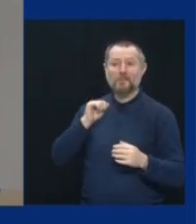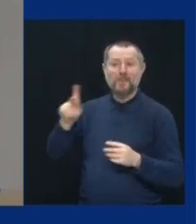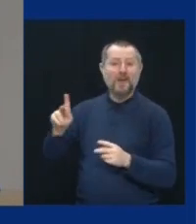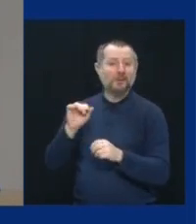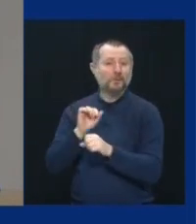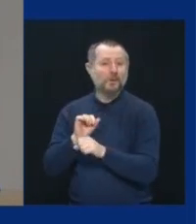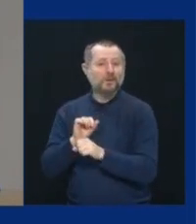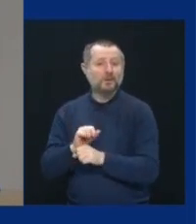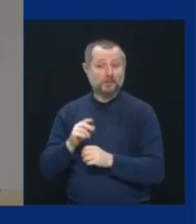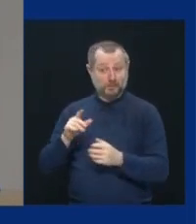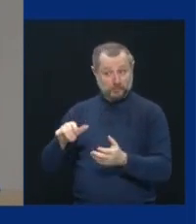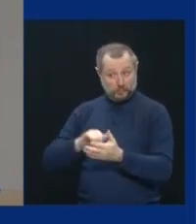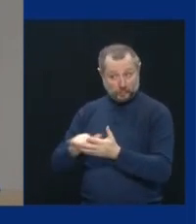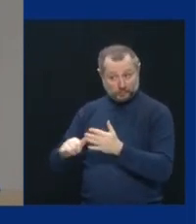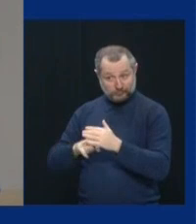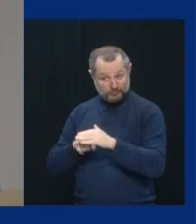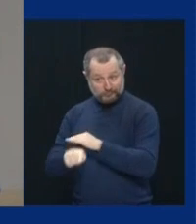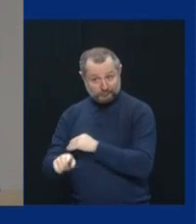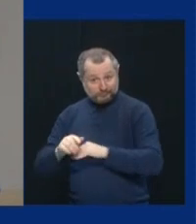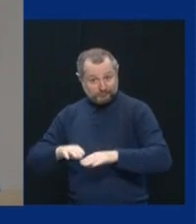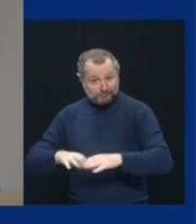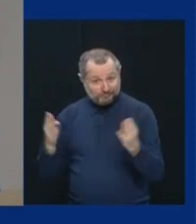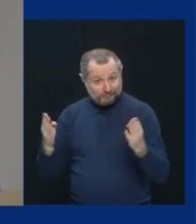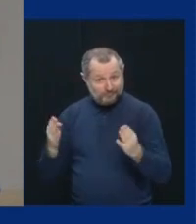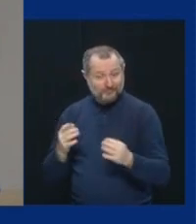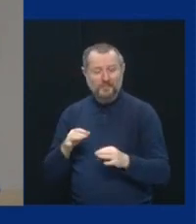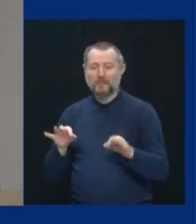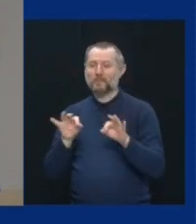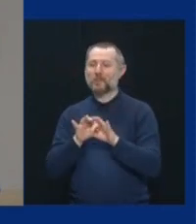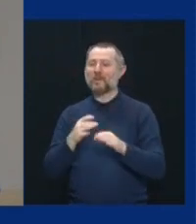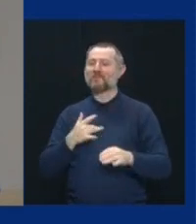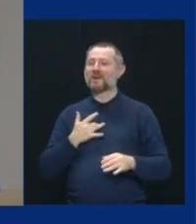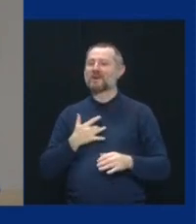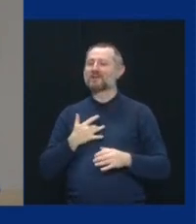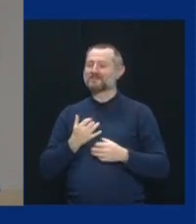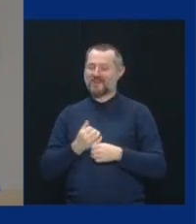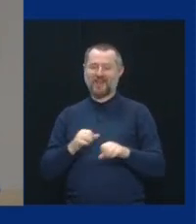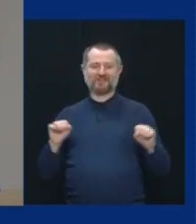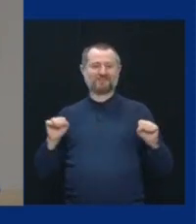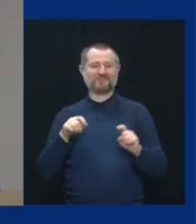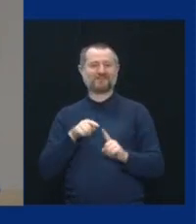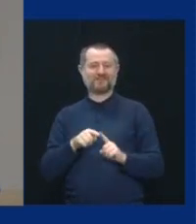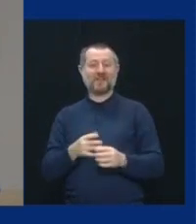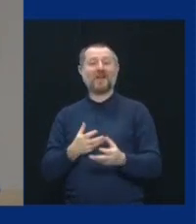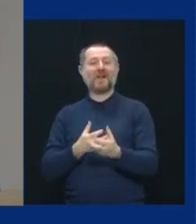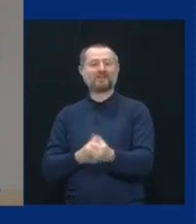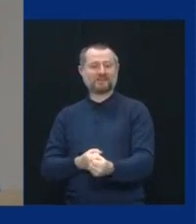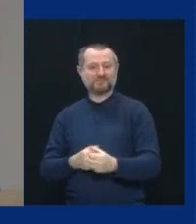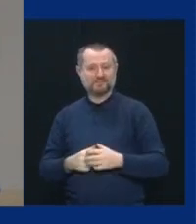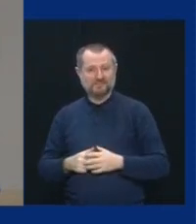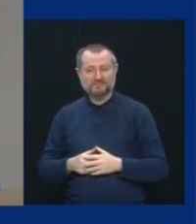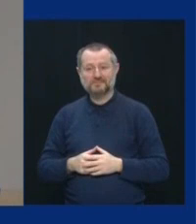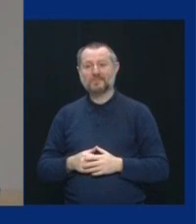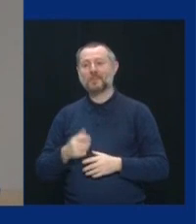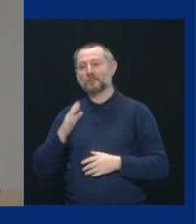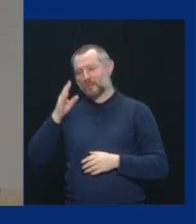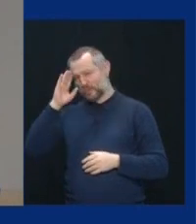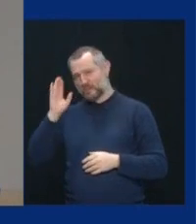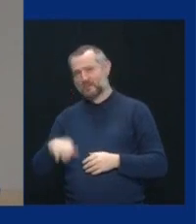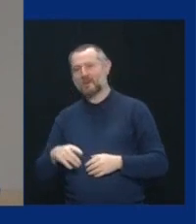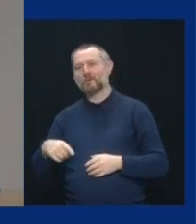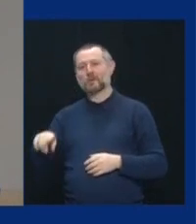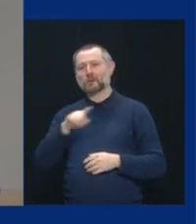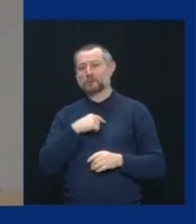reopen. That confidence is critically important. And we know how important it is to our customers because they've told us in survey